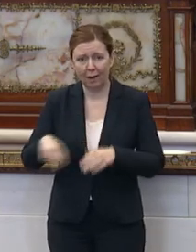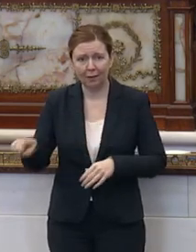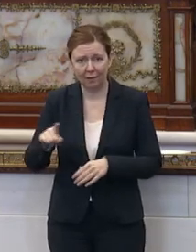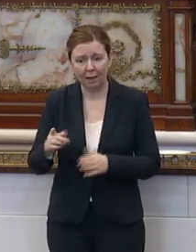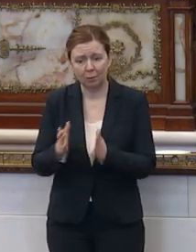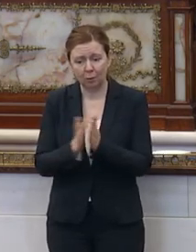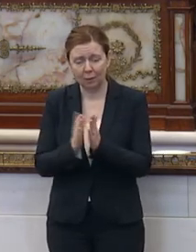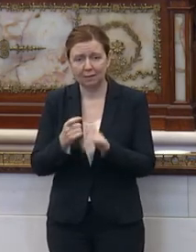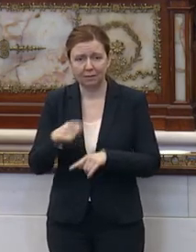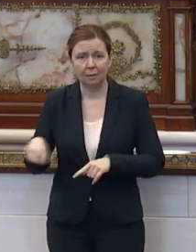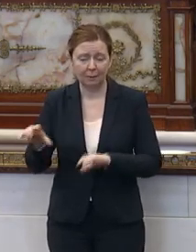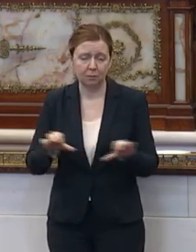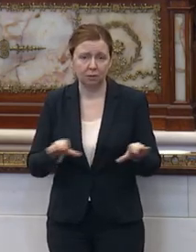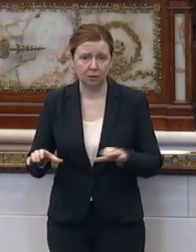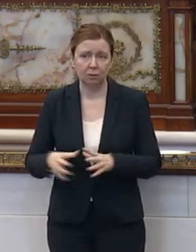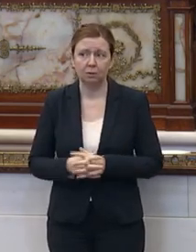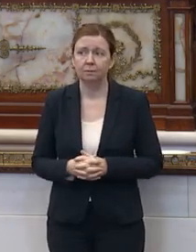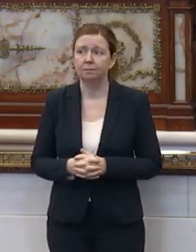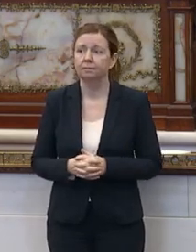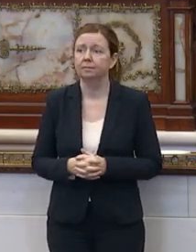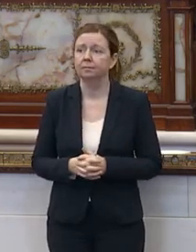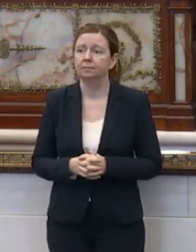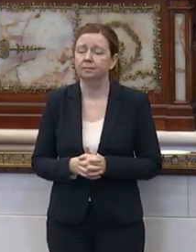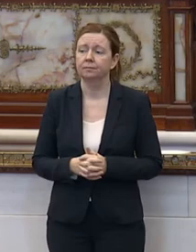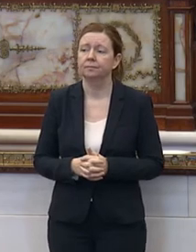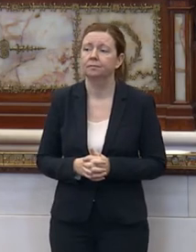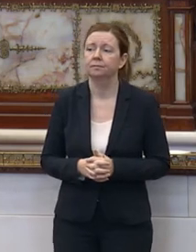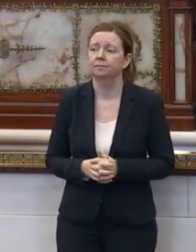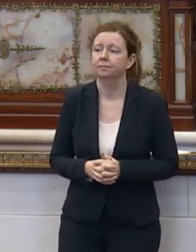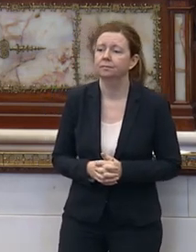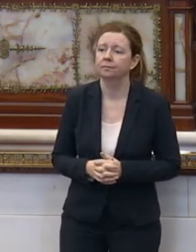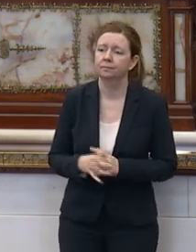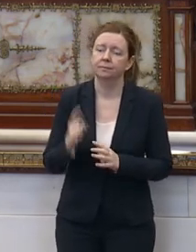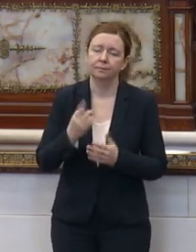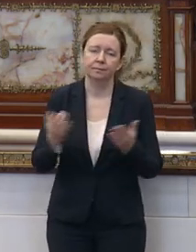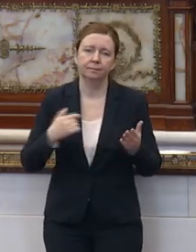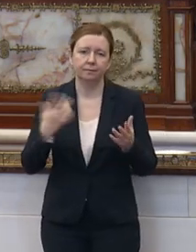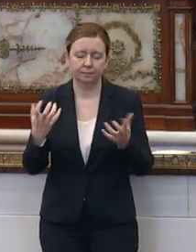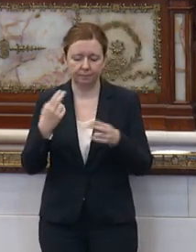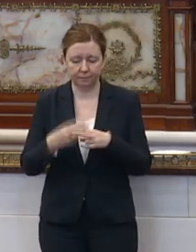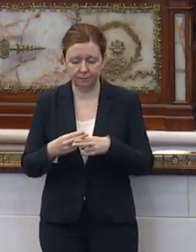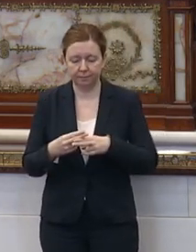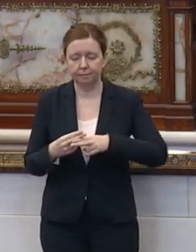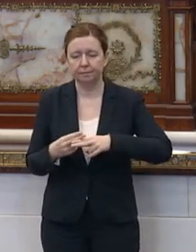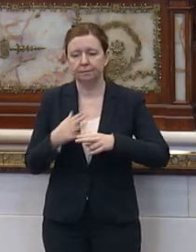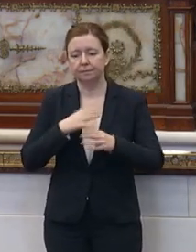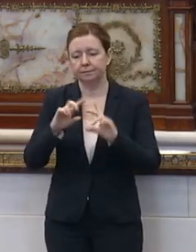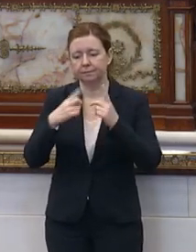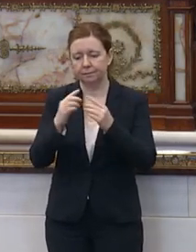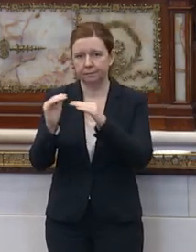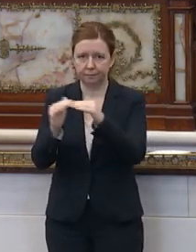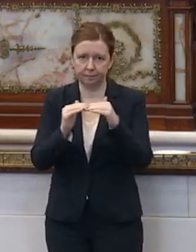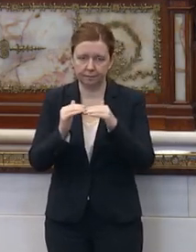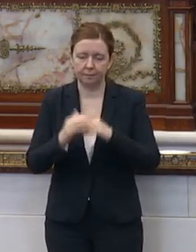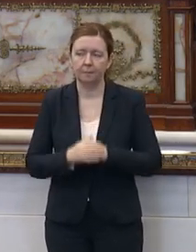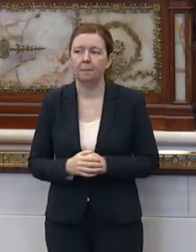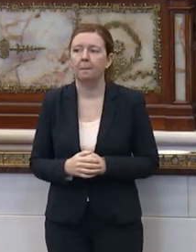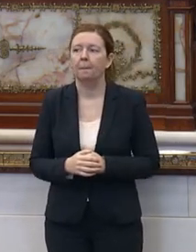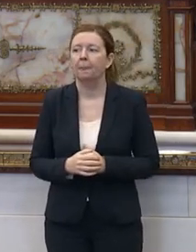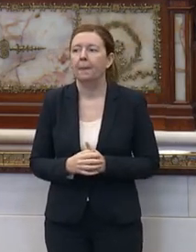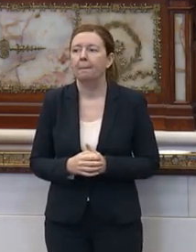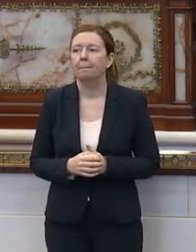or requested from them to do. One of the things that I wanted to just mention to my colleagues, particularly my district colleagues, is